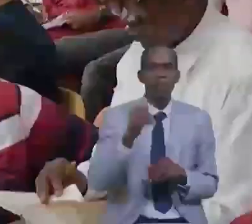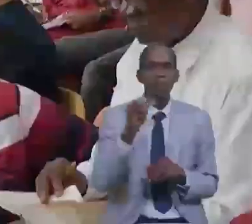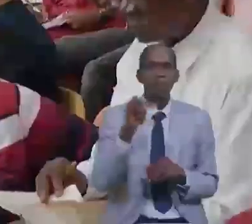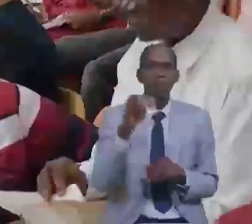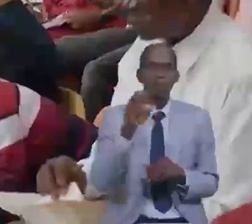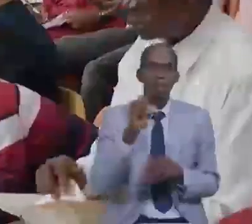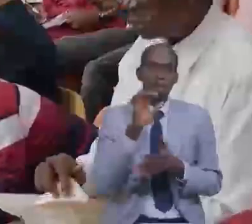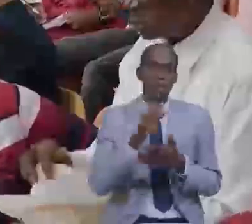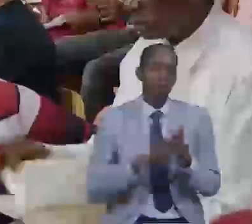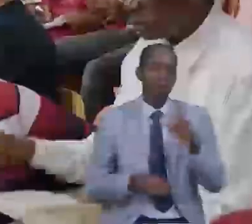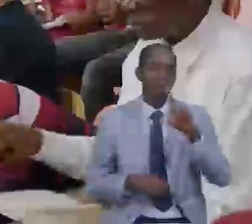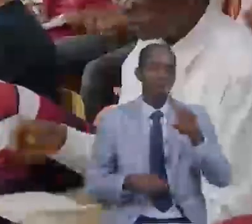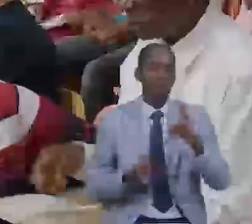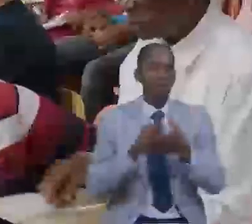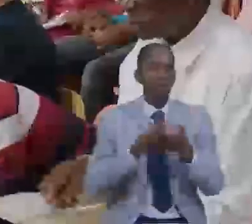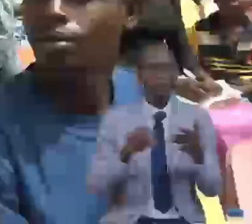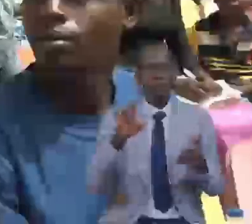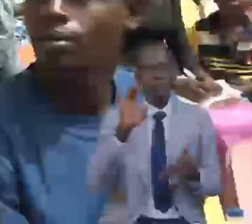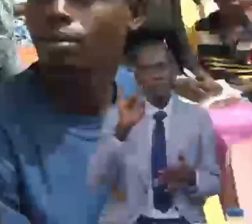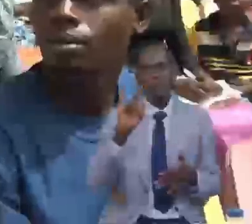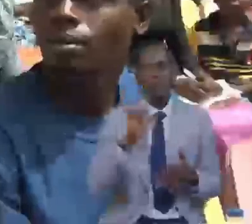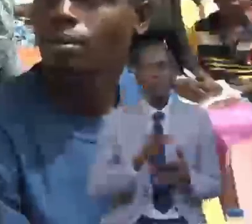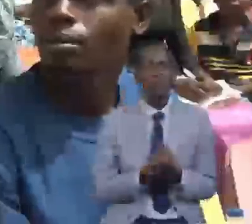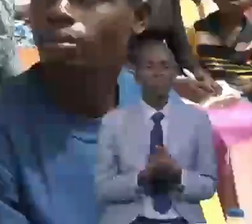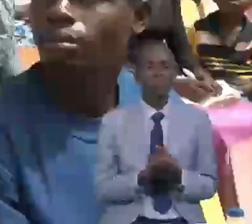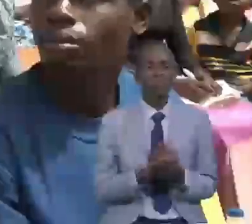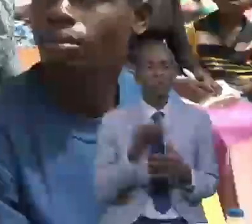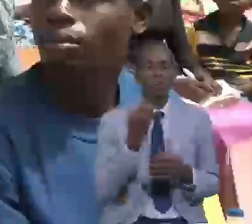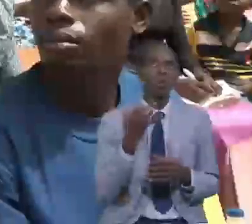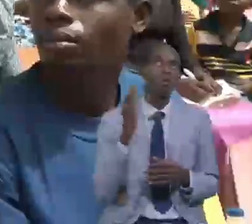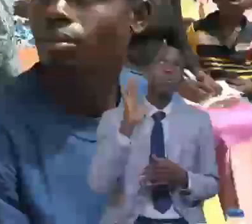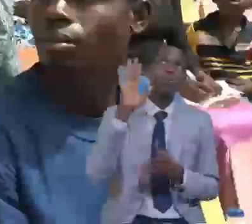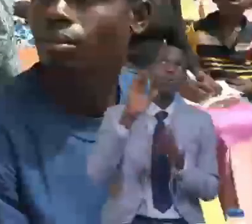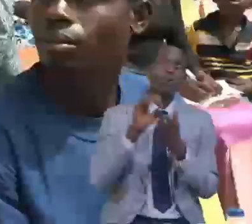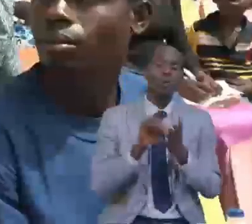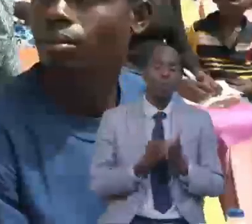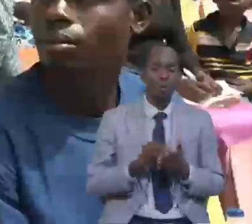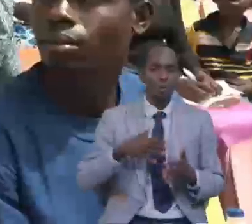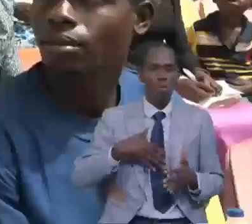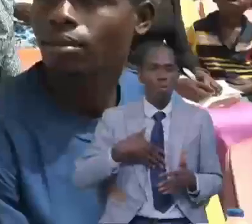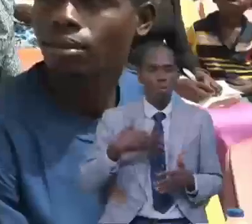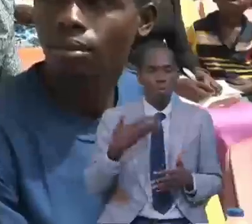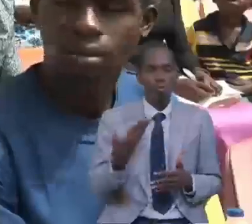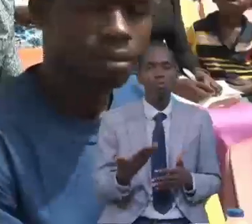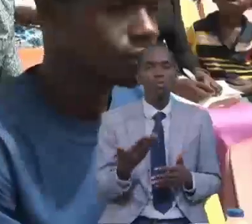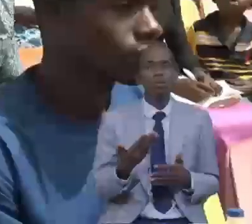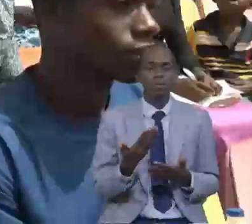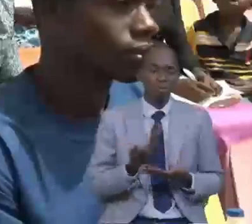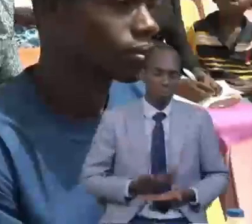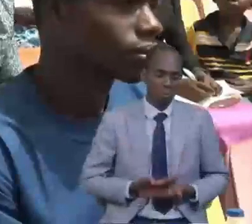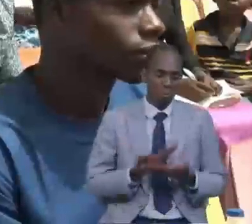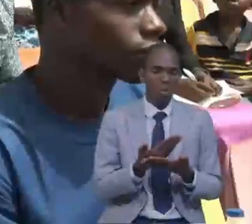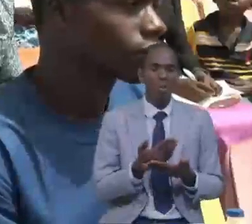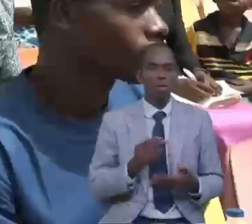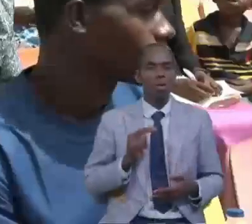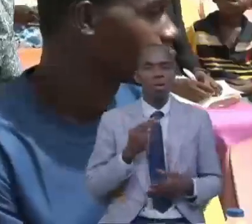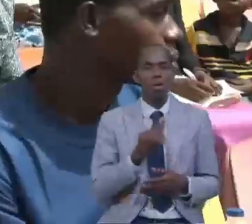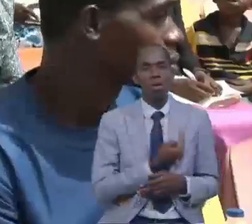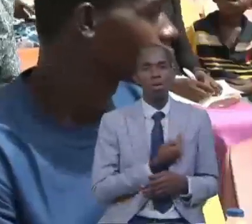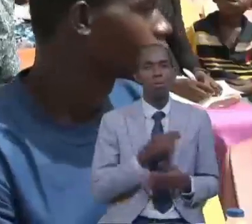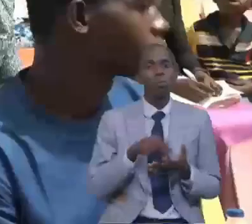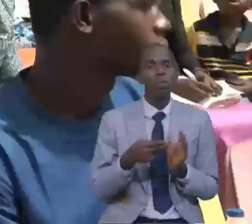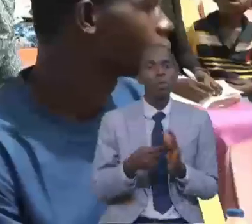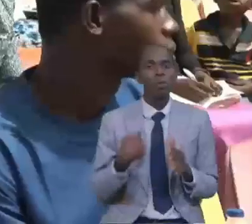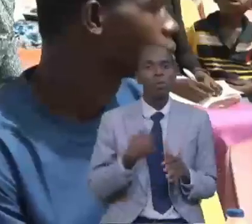us, that means we are born again, with the word of truth, that we should be a kind of